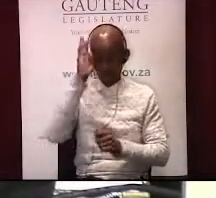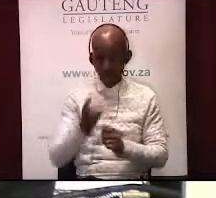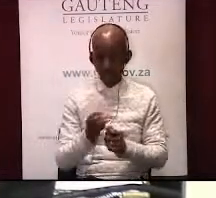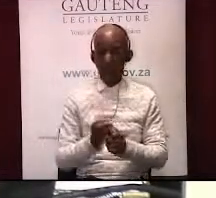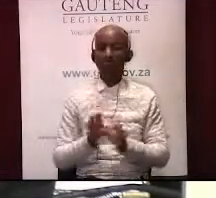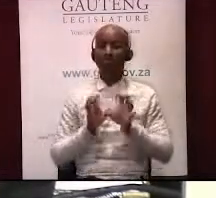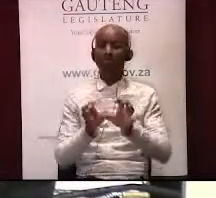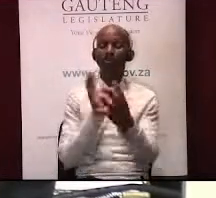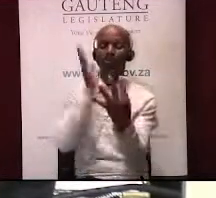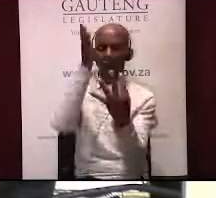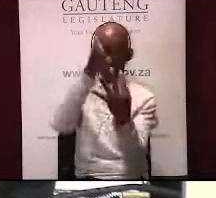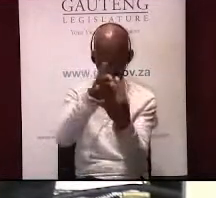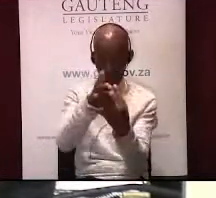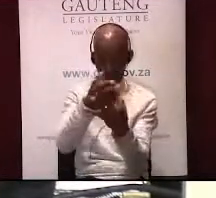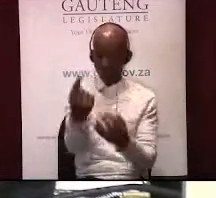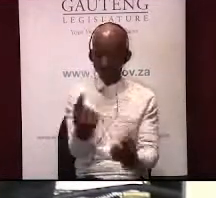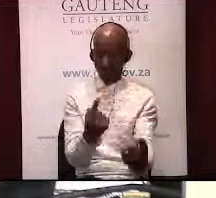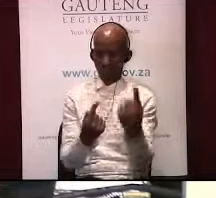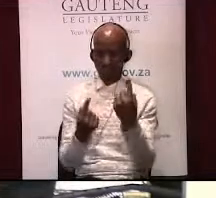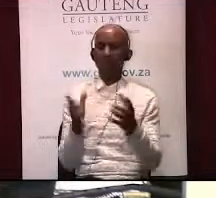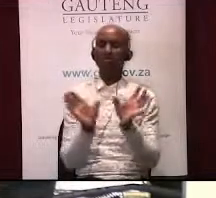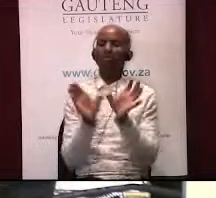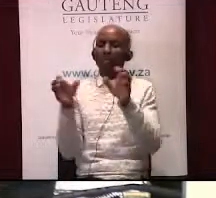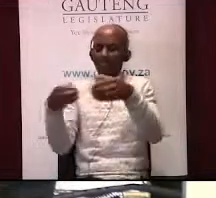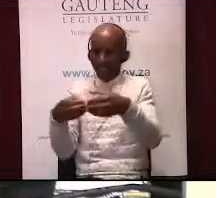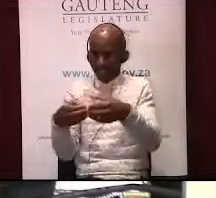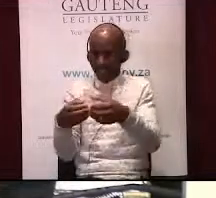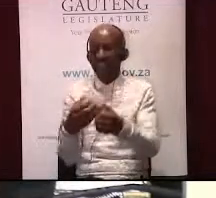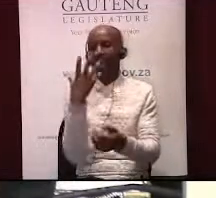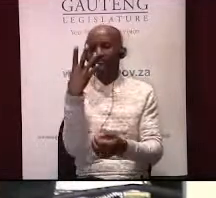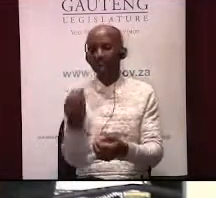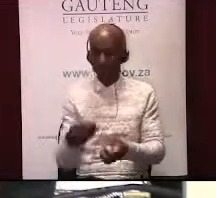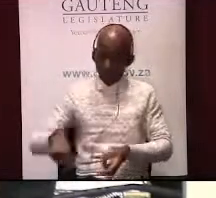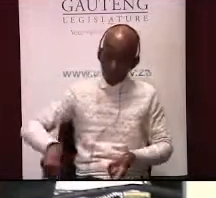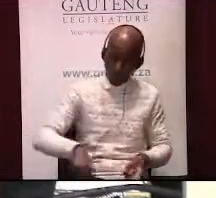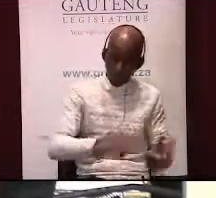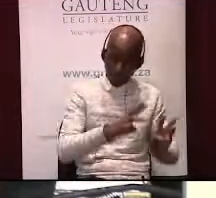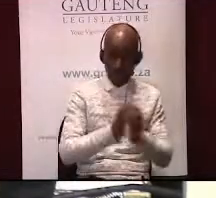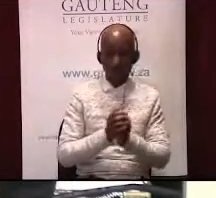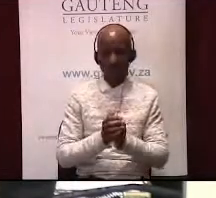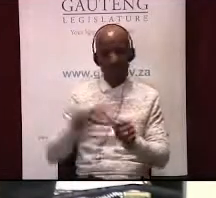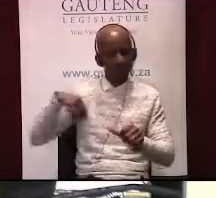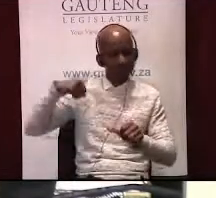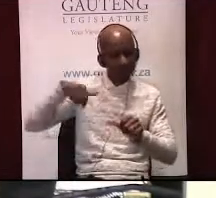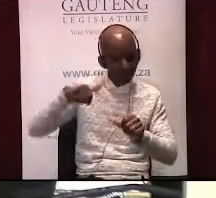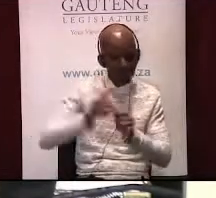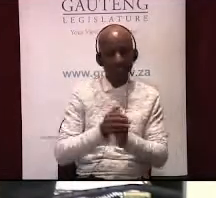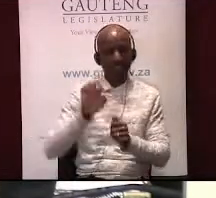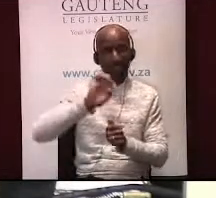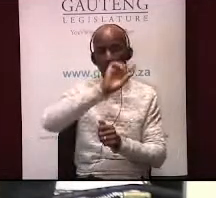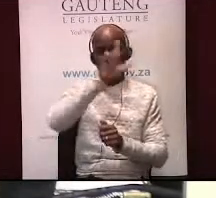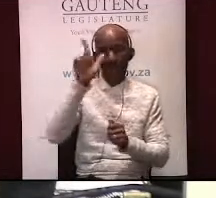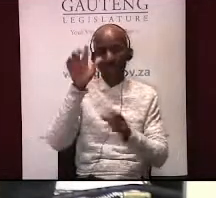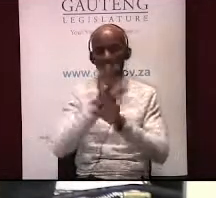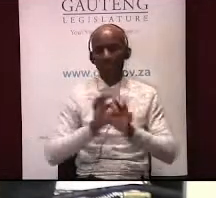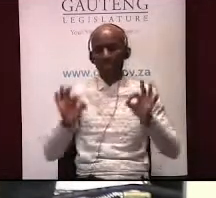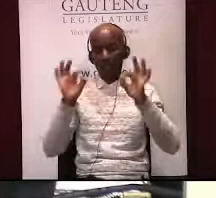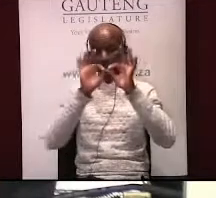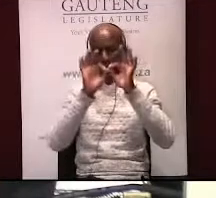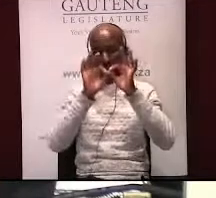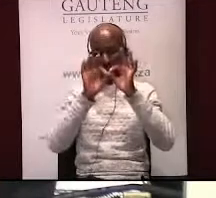participation of different faith groups to come together and come up with ways of regenerating moral values in our